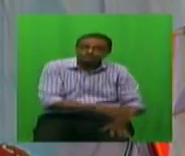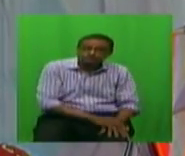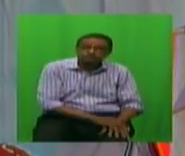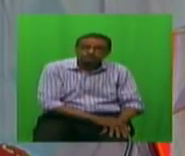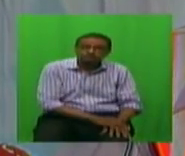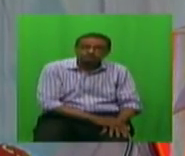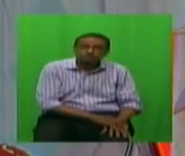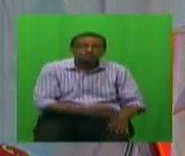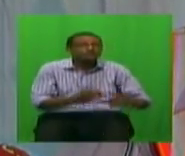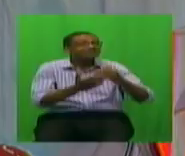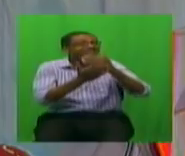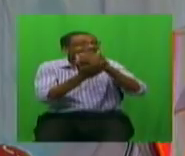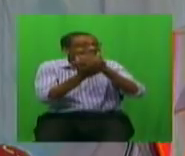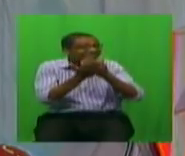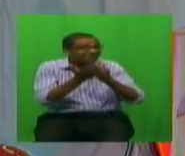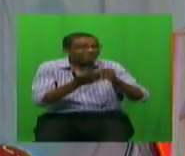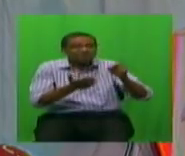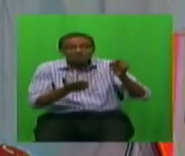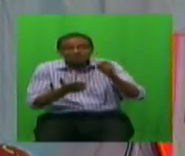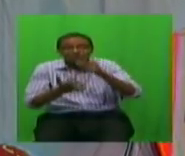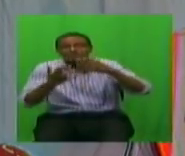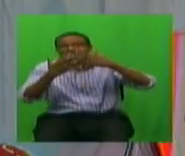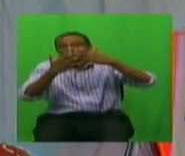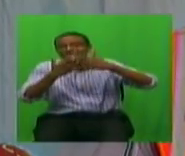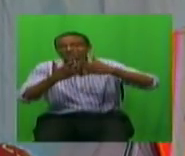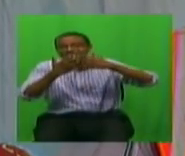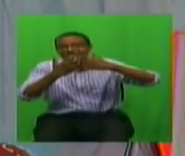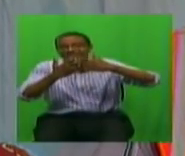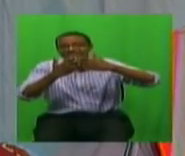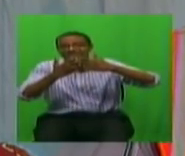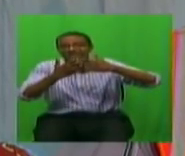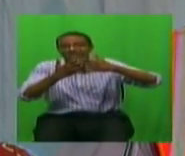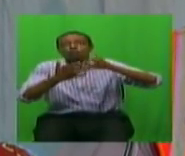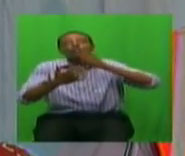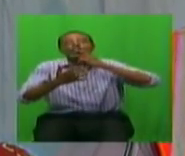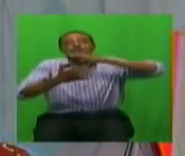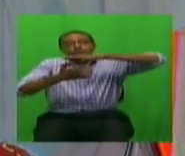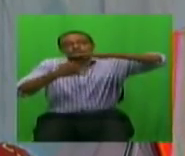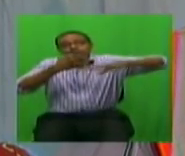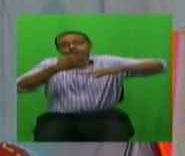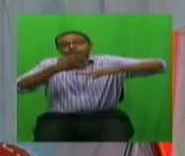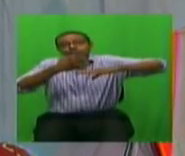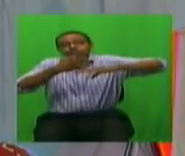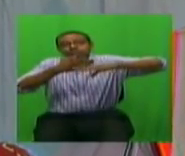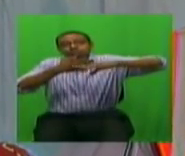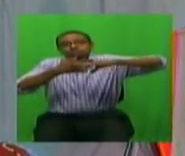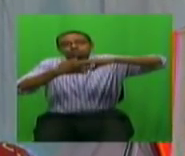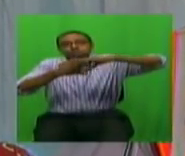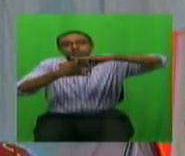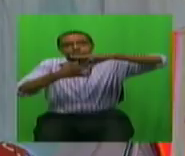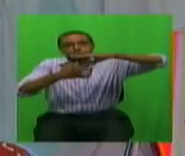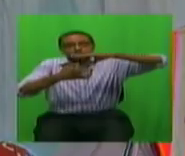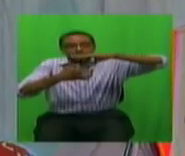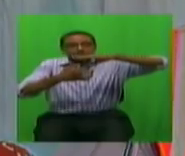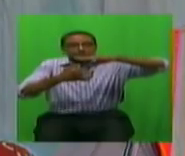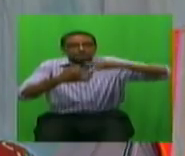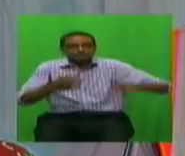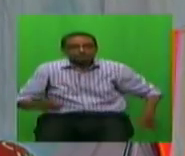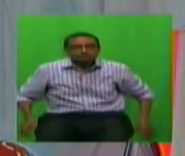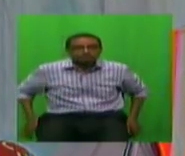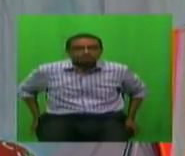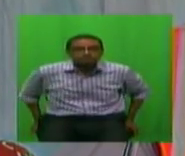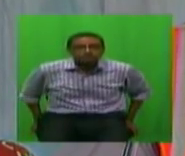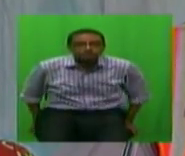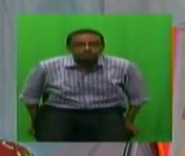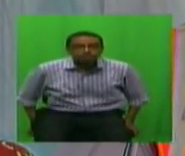pumps were actually underwater because of the level of the water. But all that have been sorted out, and now that the rivers have dropped